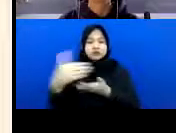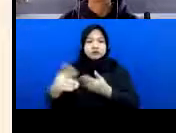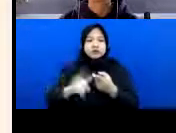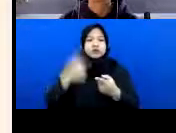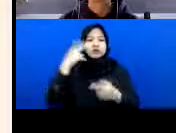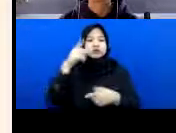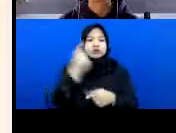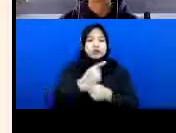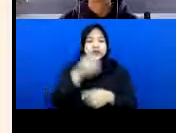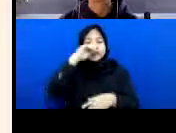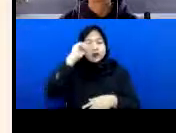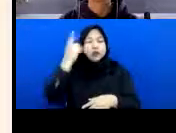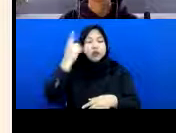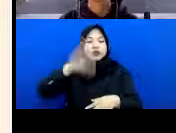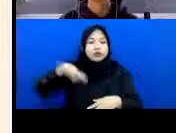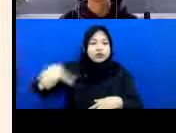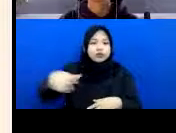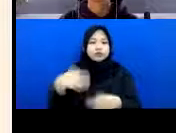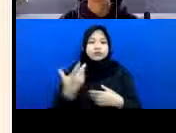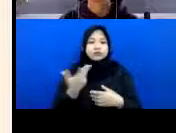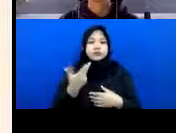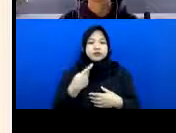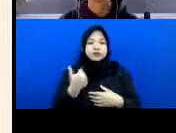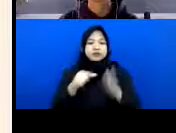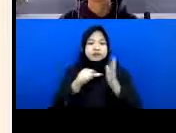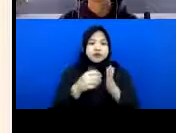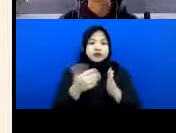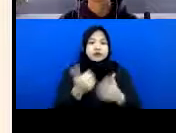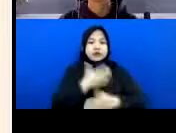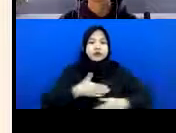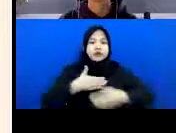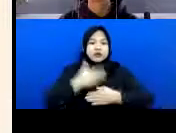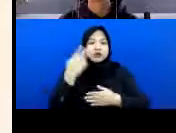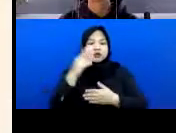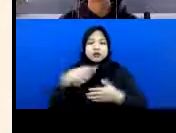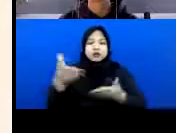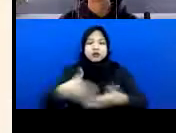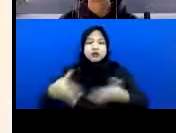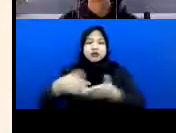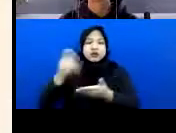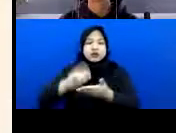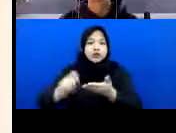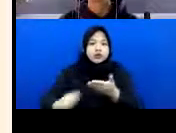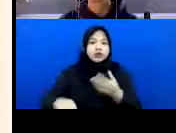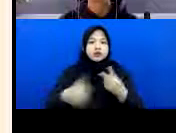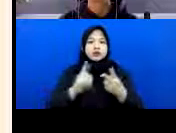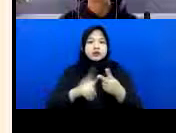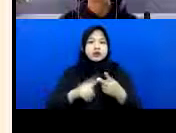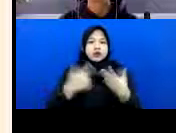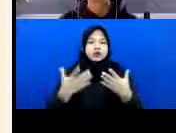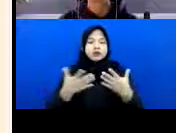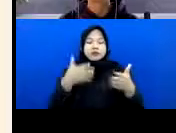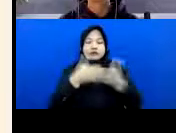students, what can we do to help you be more comfortable with the school situations? And what are the